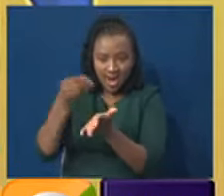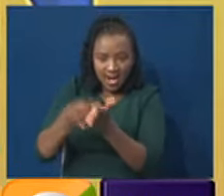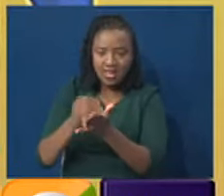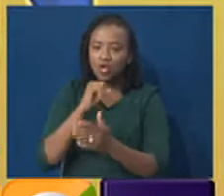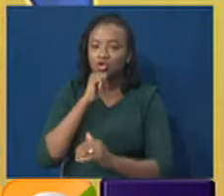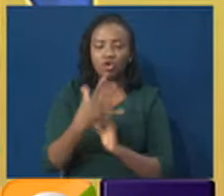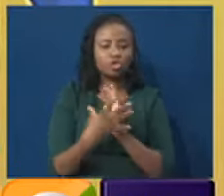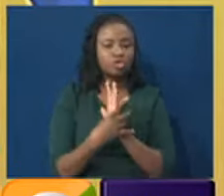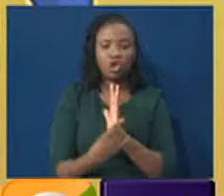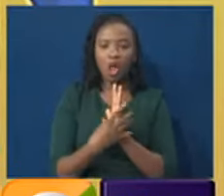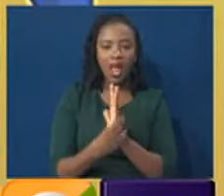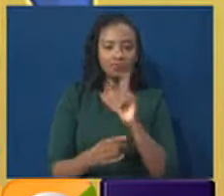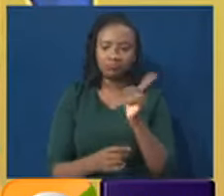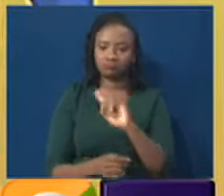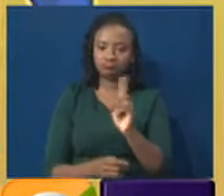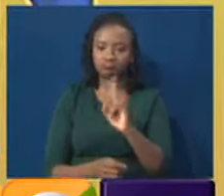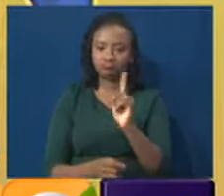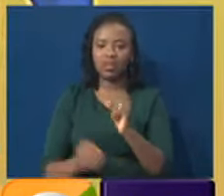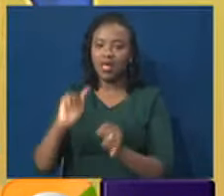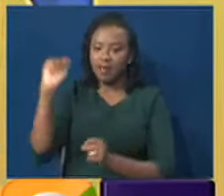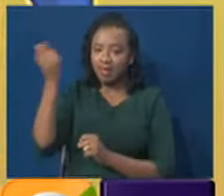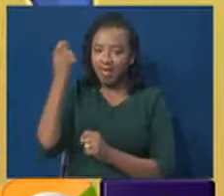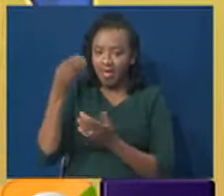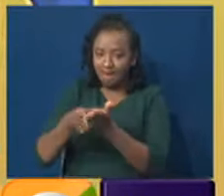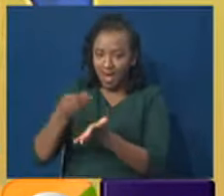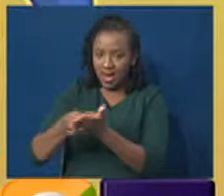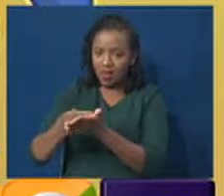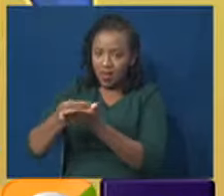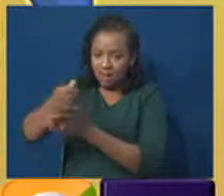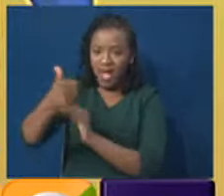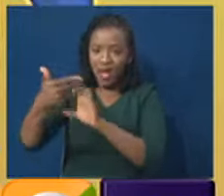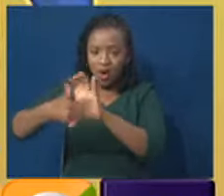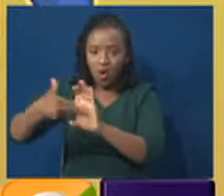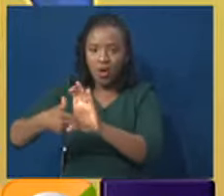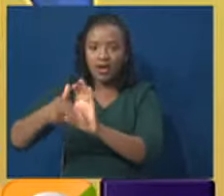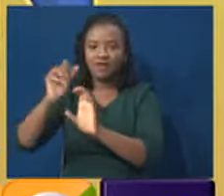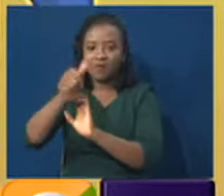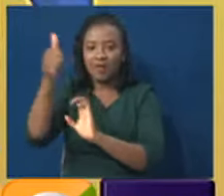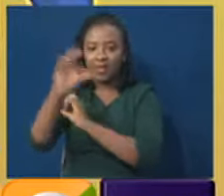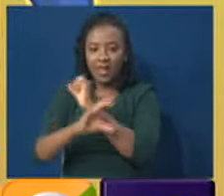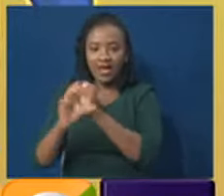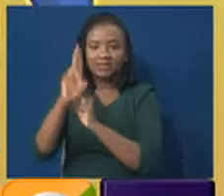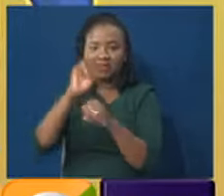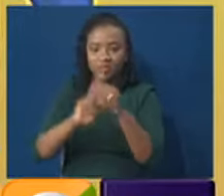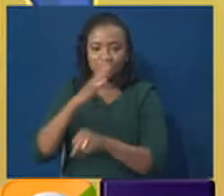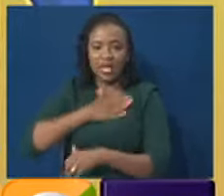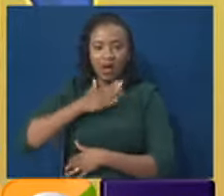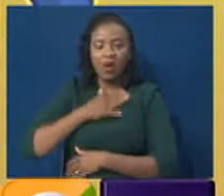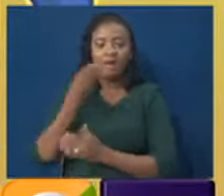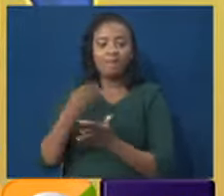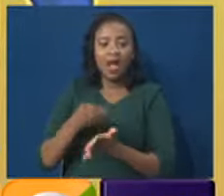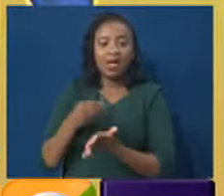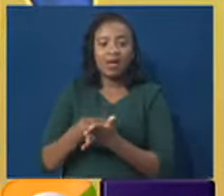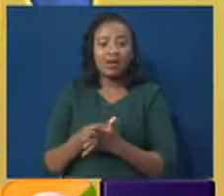sio kwa US dollar. Sio kwa US dollar. Sana sana wacha mambo ya bei, kwa sababu bei inaweza